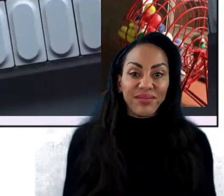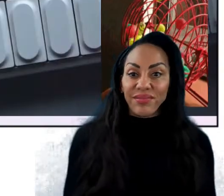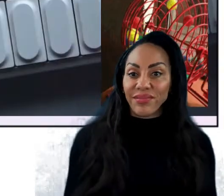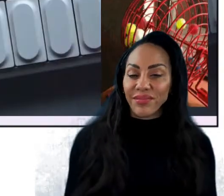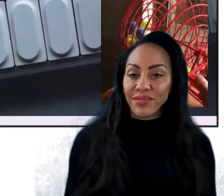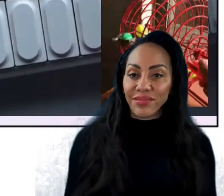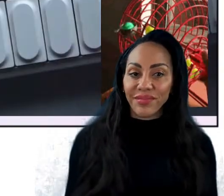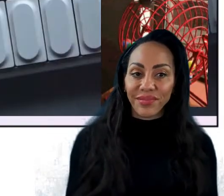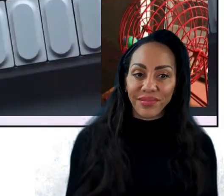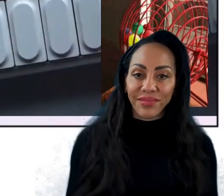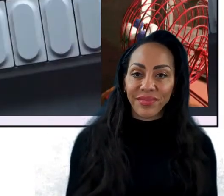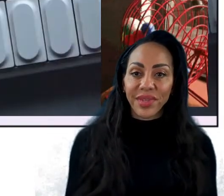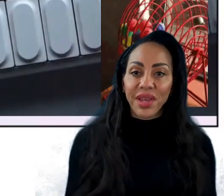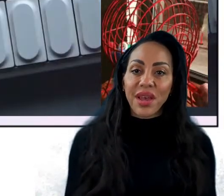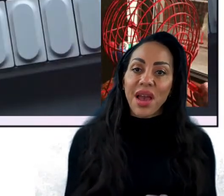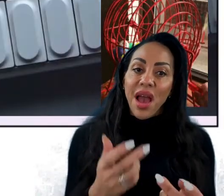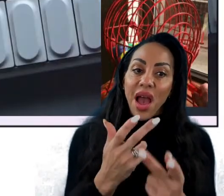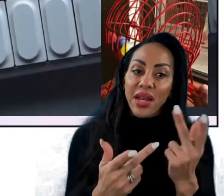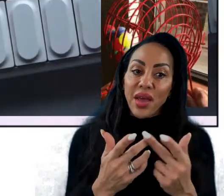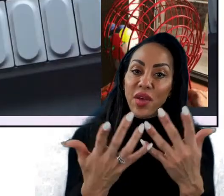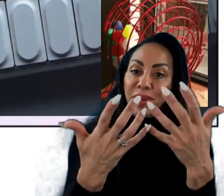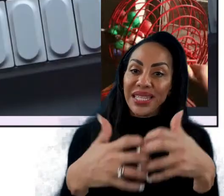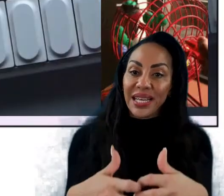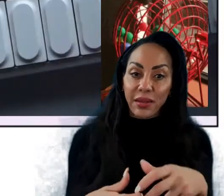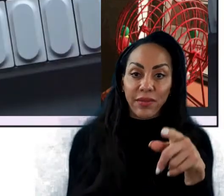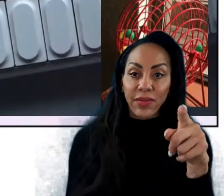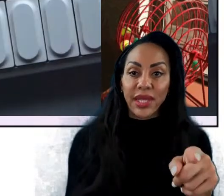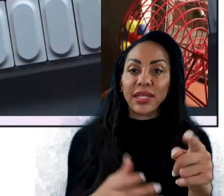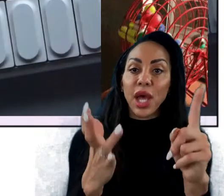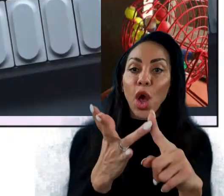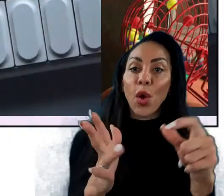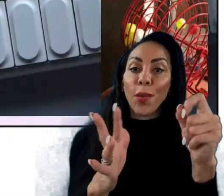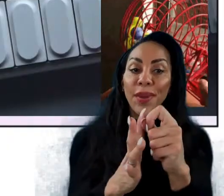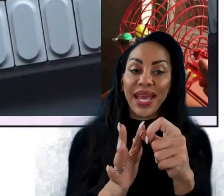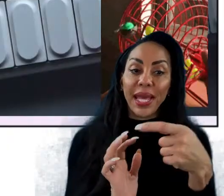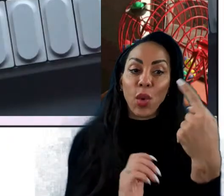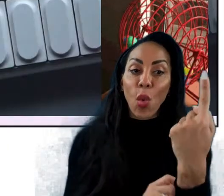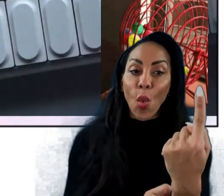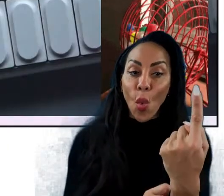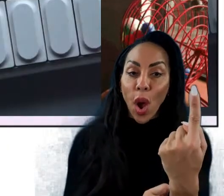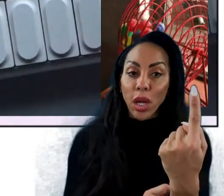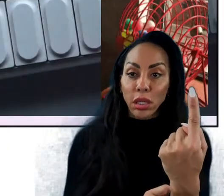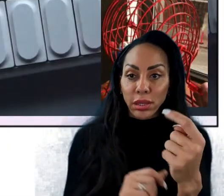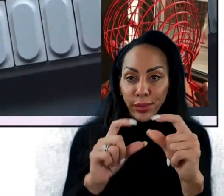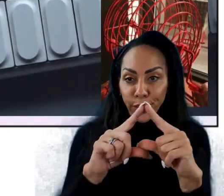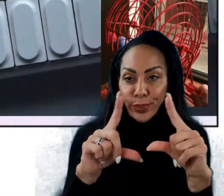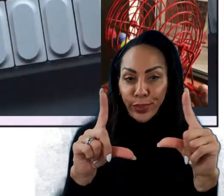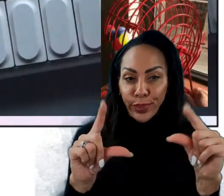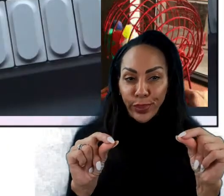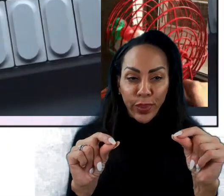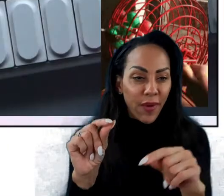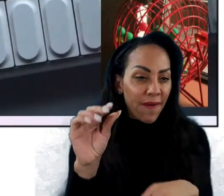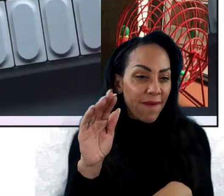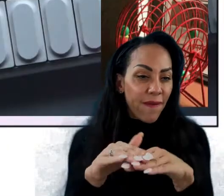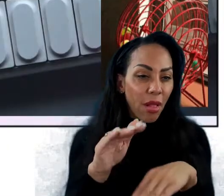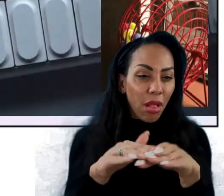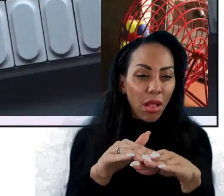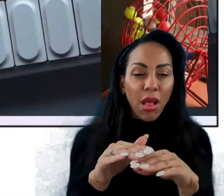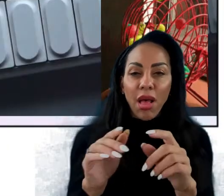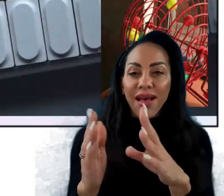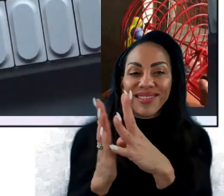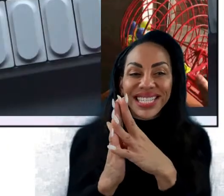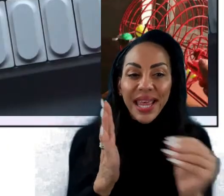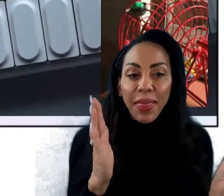Another synth which really inspired me, which you may have come across, is the OP1. So this is a little box about this big. It's just full of synth engines and